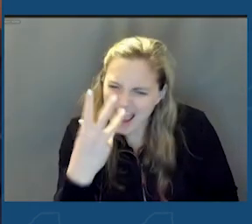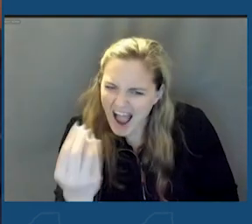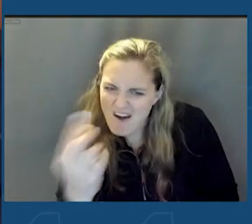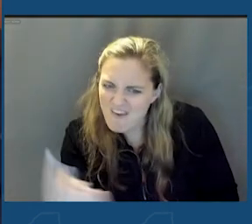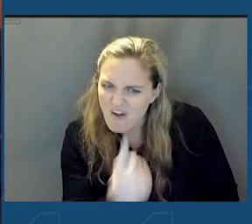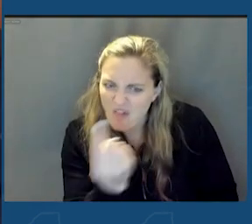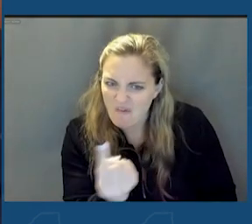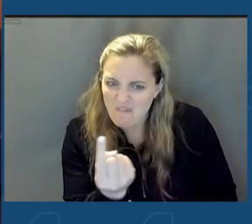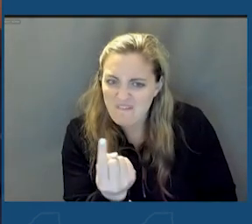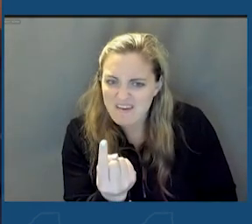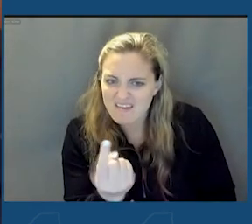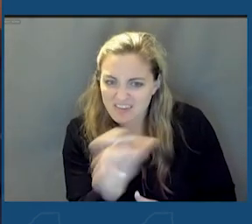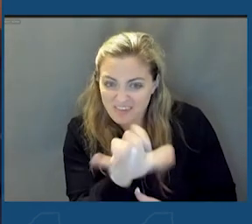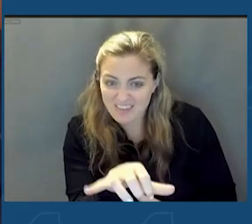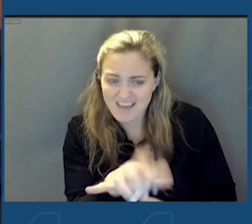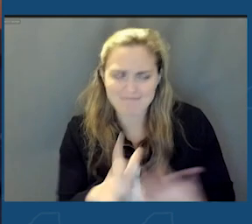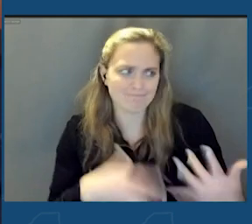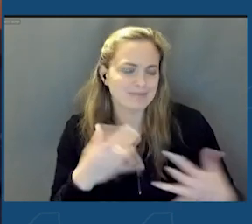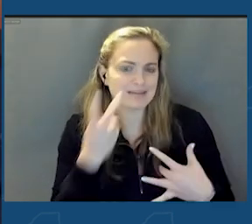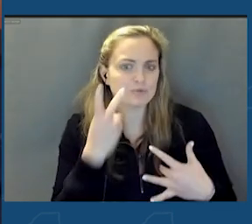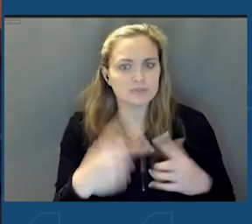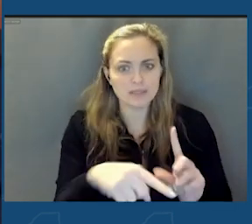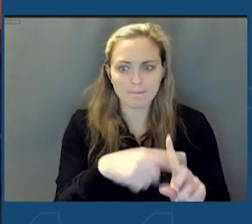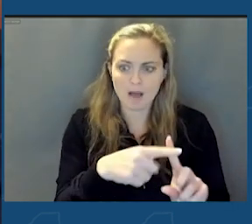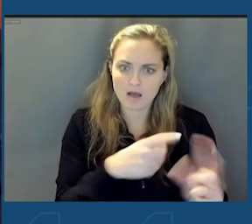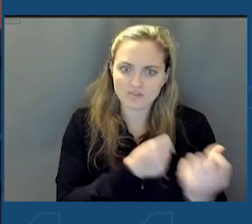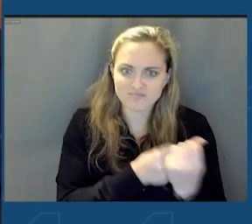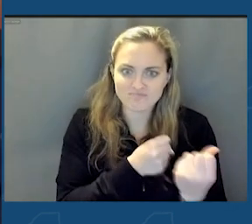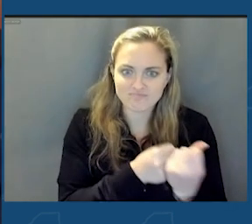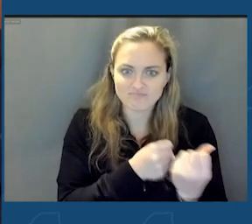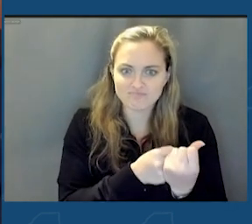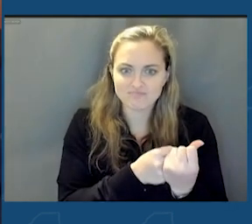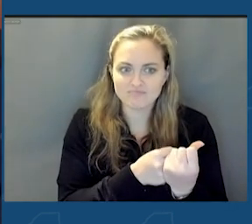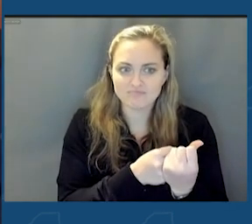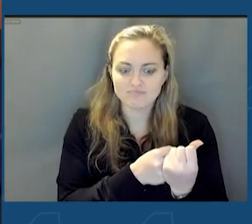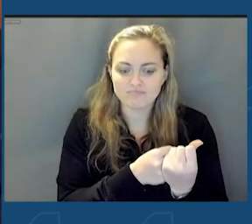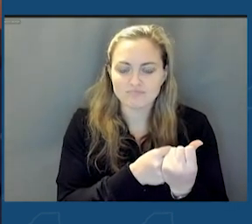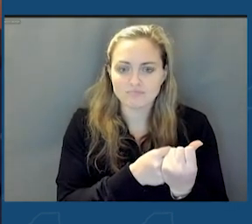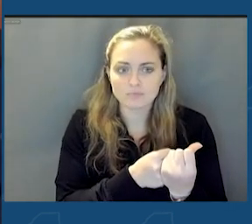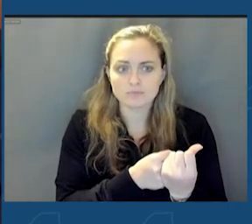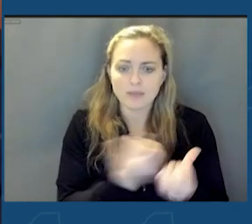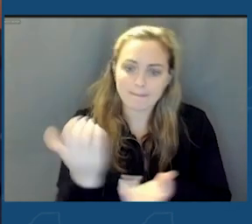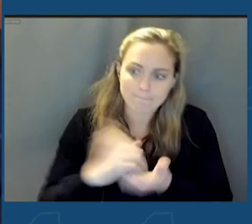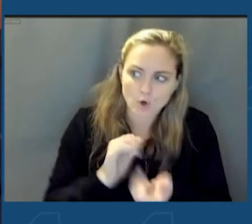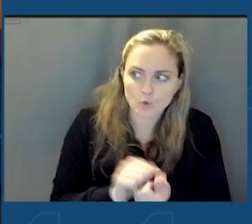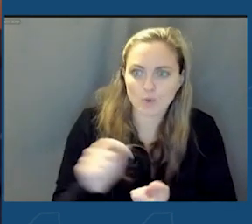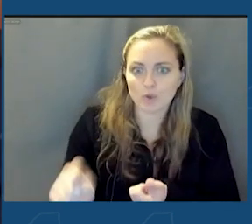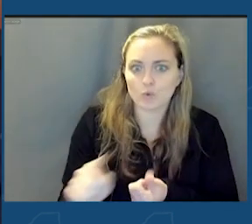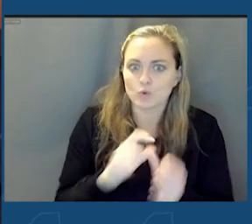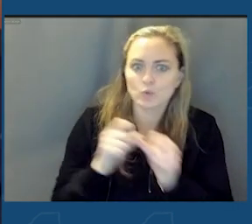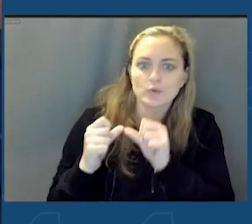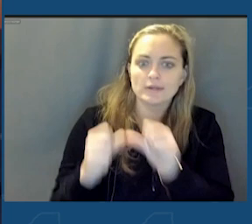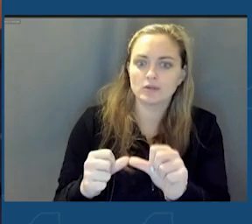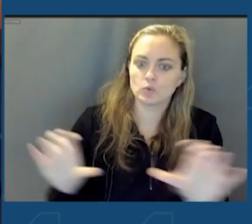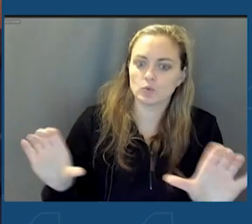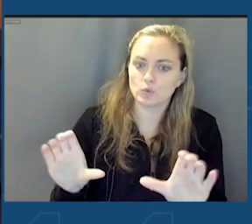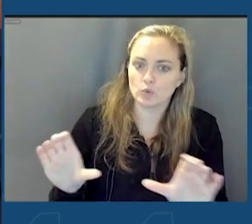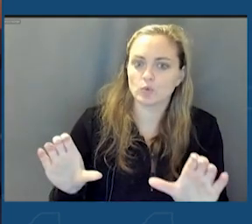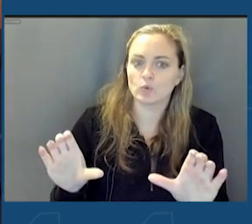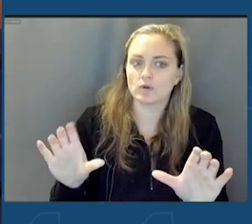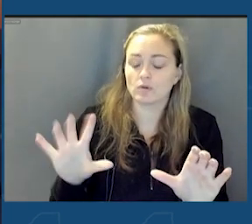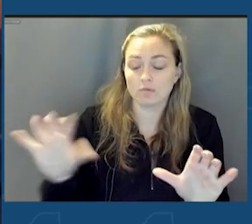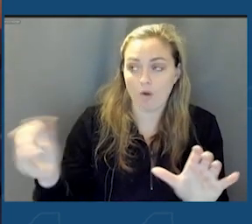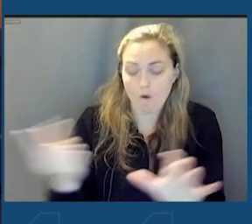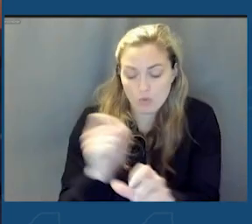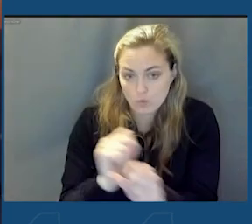and I was so excited to see Positive Workforce come along and partner with you to continue to do the great work that you're